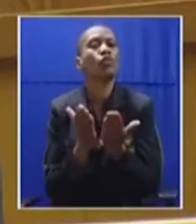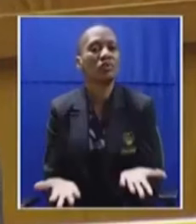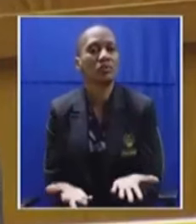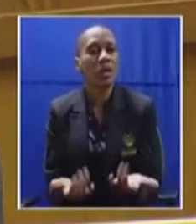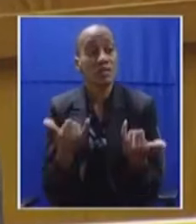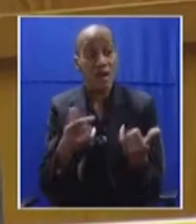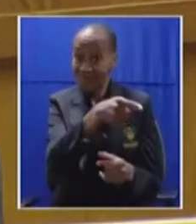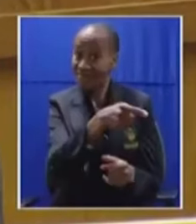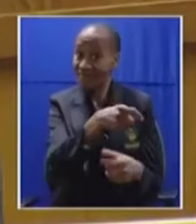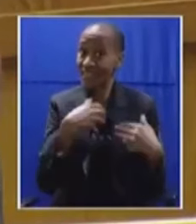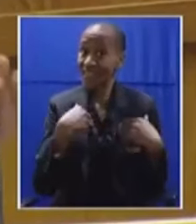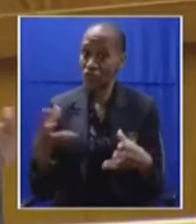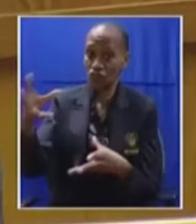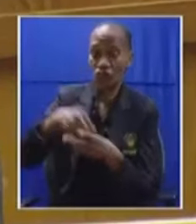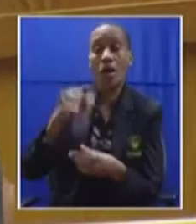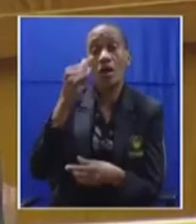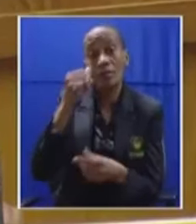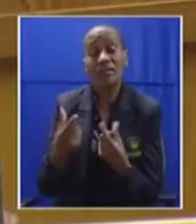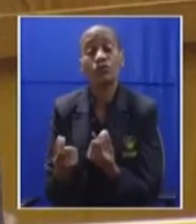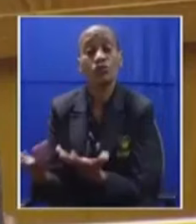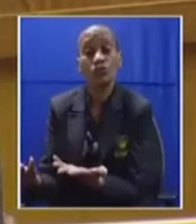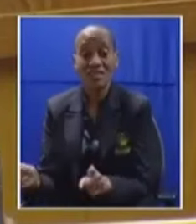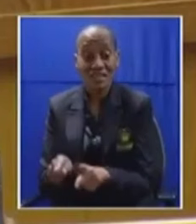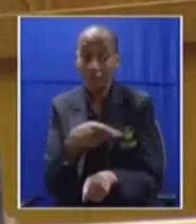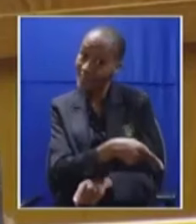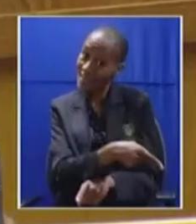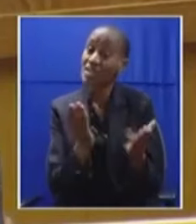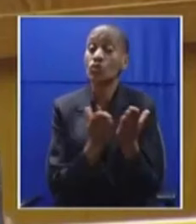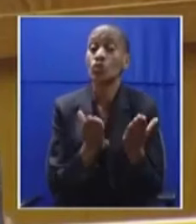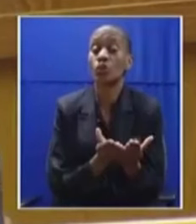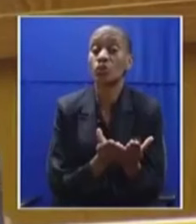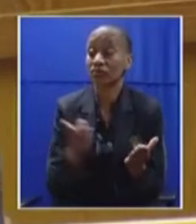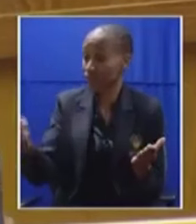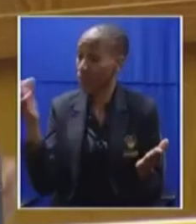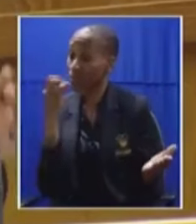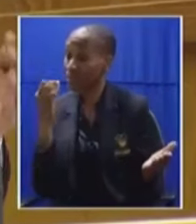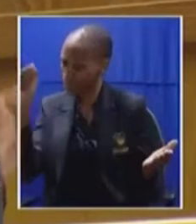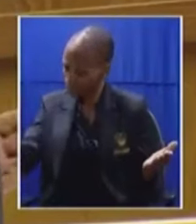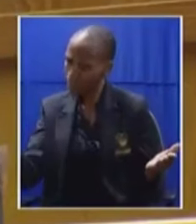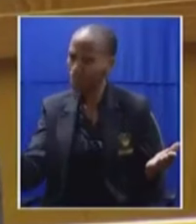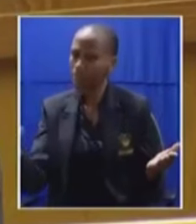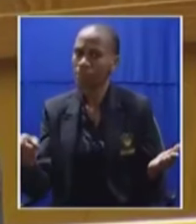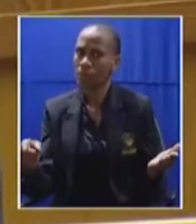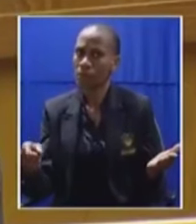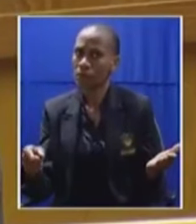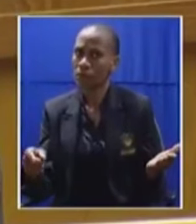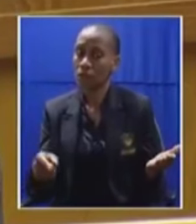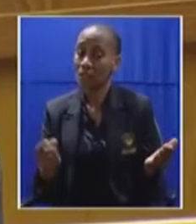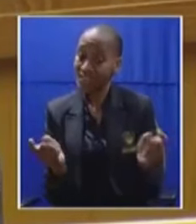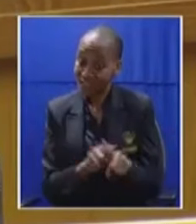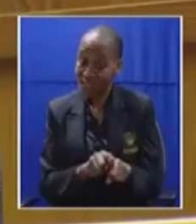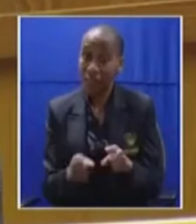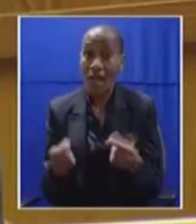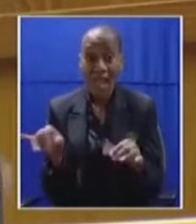in by gangsters. But also in the schools themselves, as you say, we shouldn't criminalize our